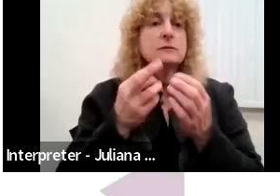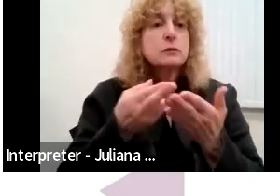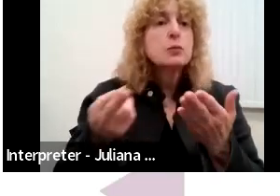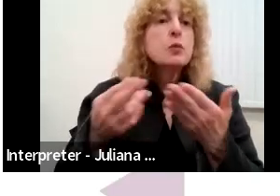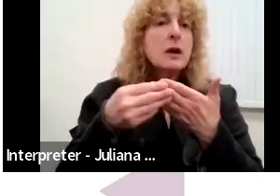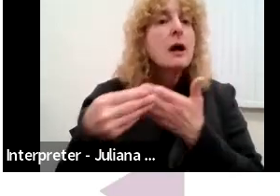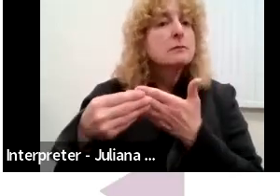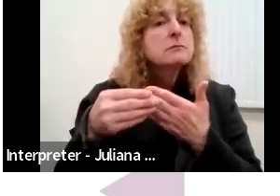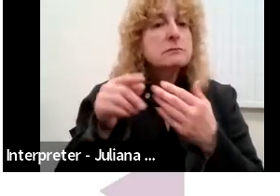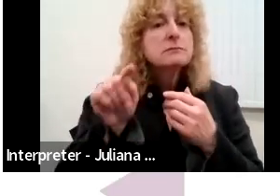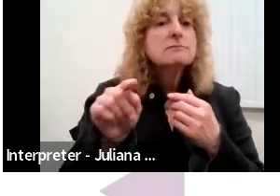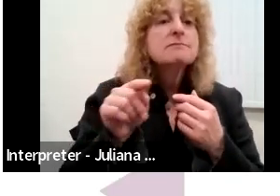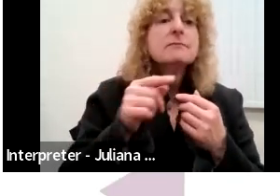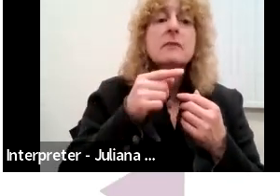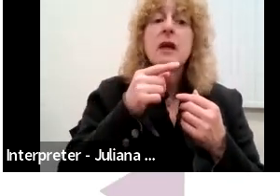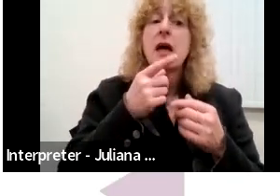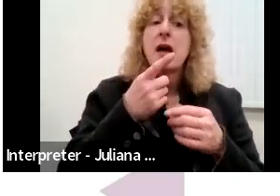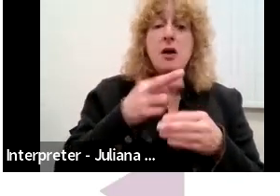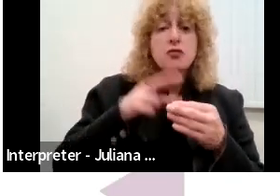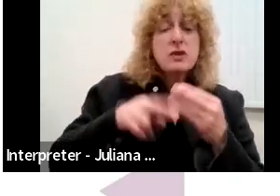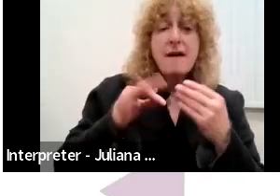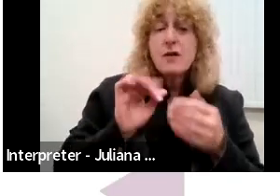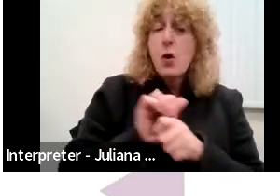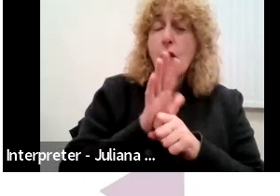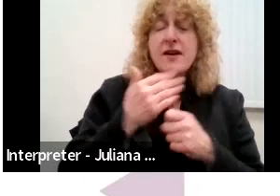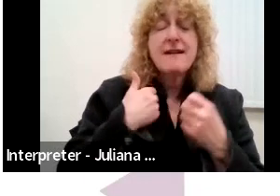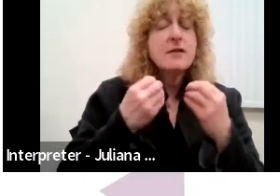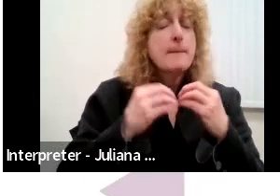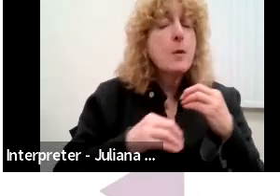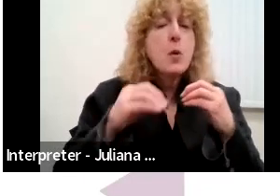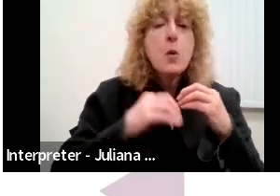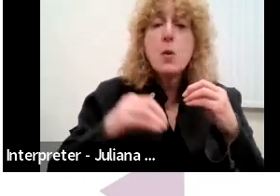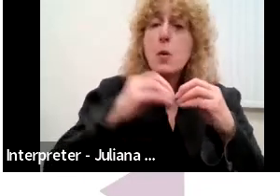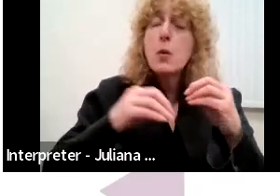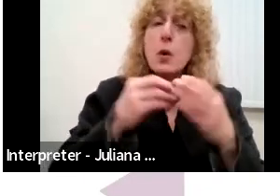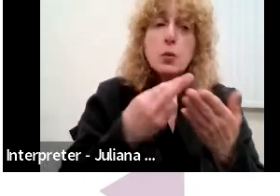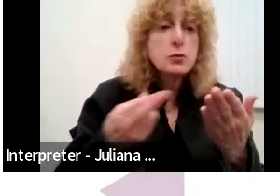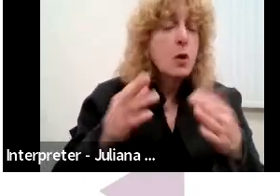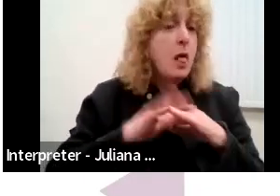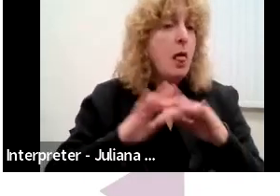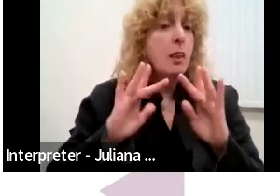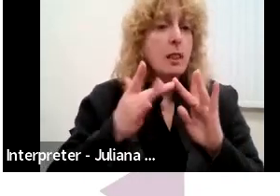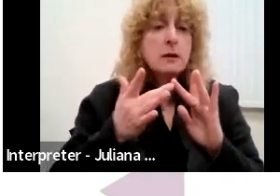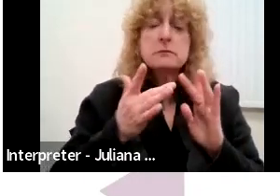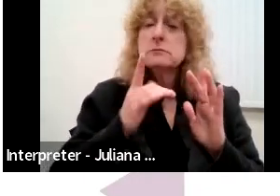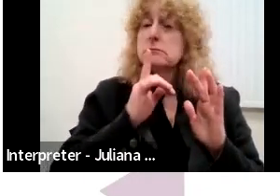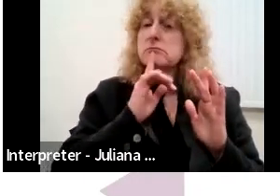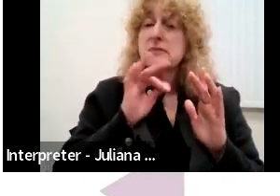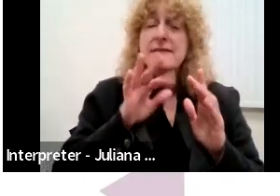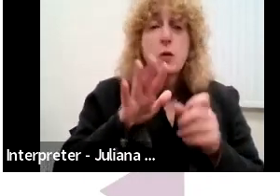So I just want to thank you. Like as a result of COVID, that there's more resources online and more. Yeah. So even if your